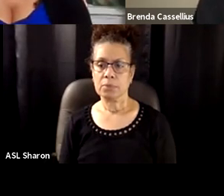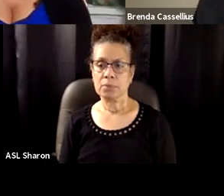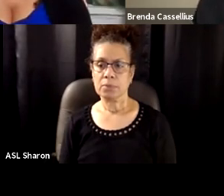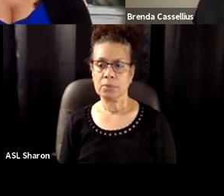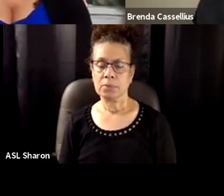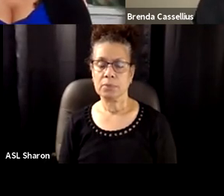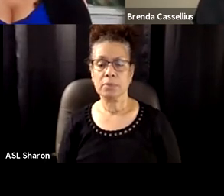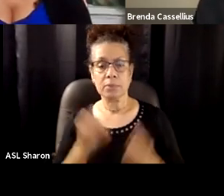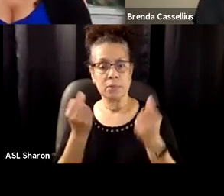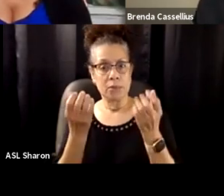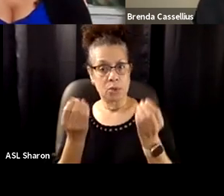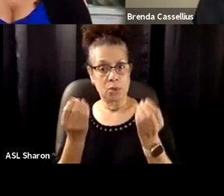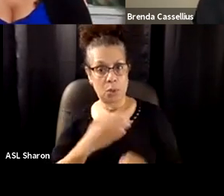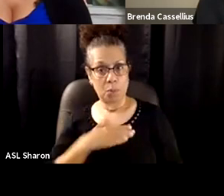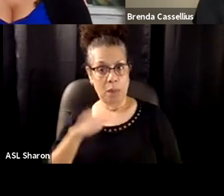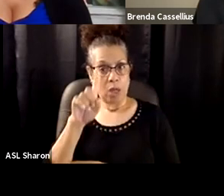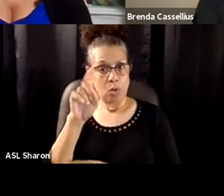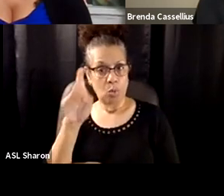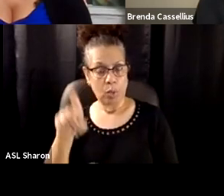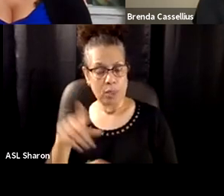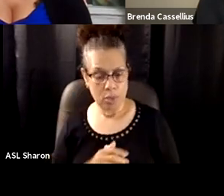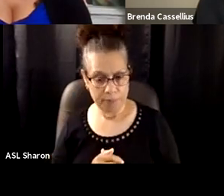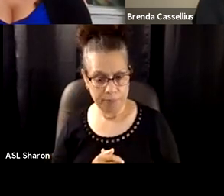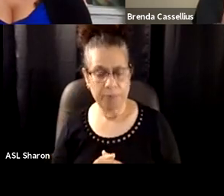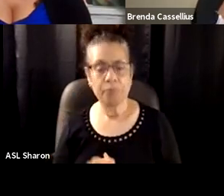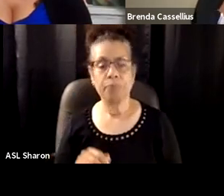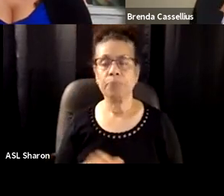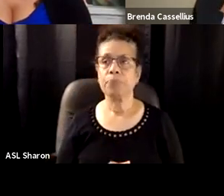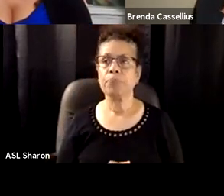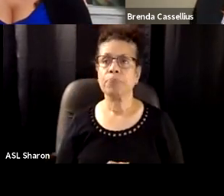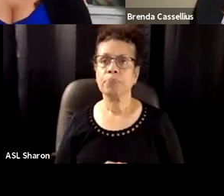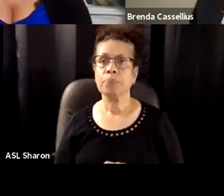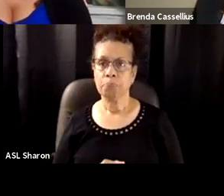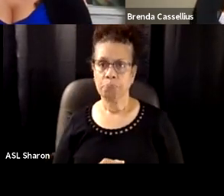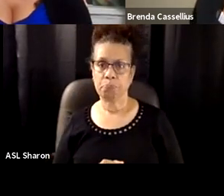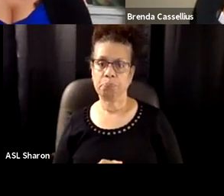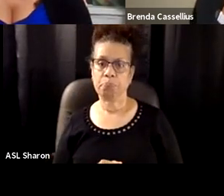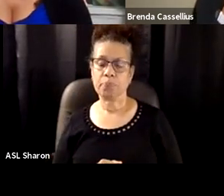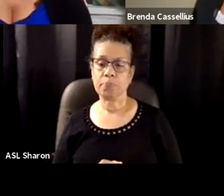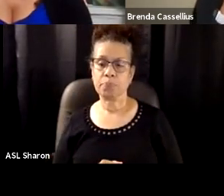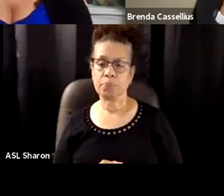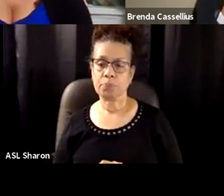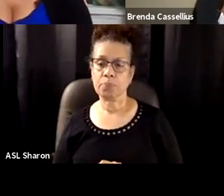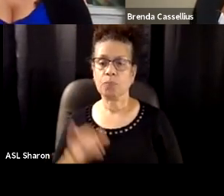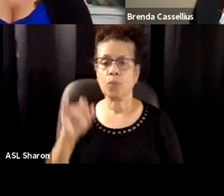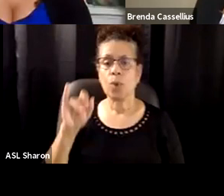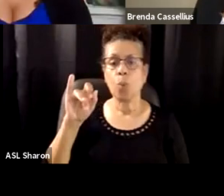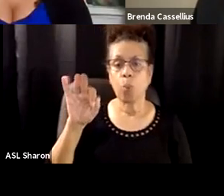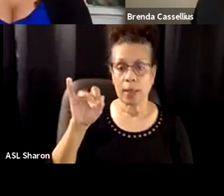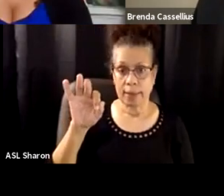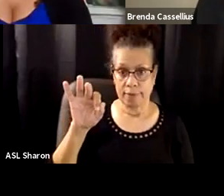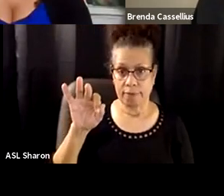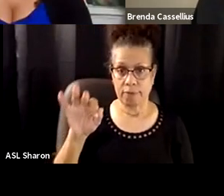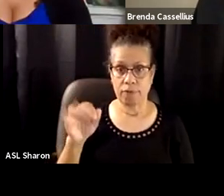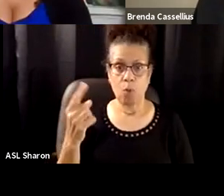so my question is what would happen if one of the kids is tested and